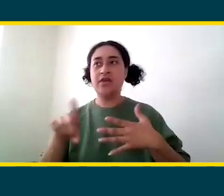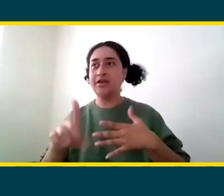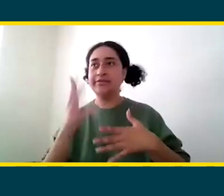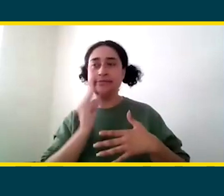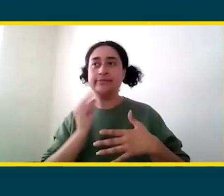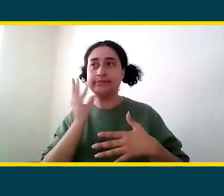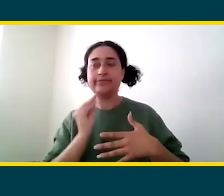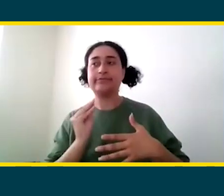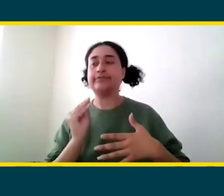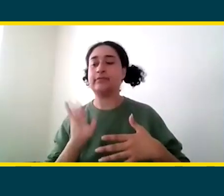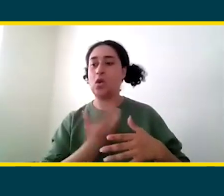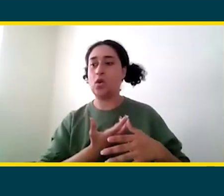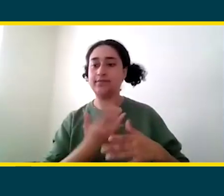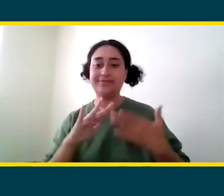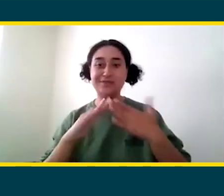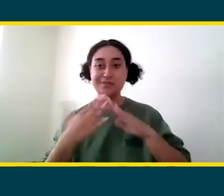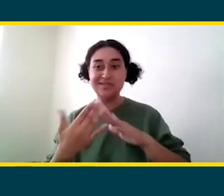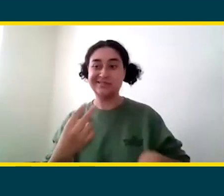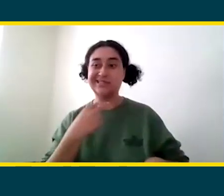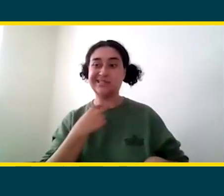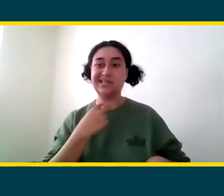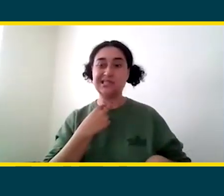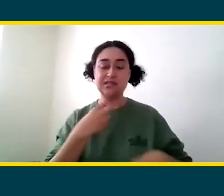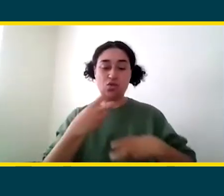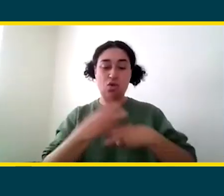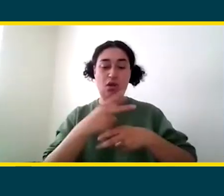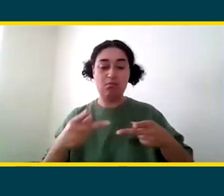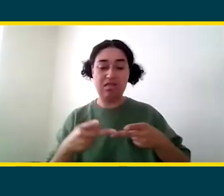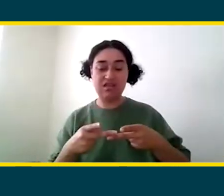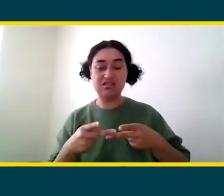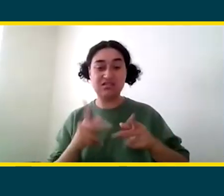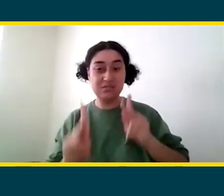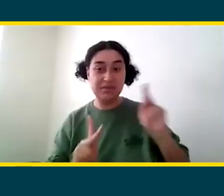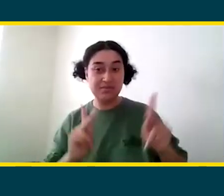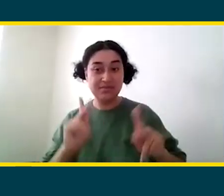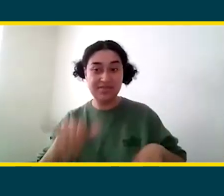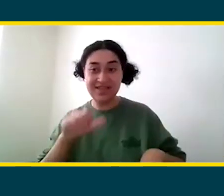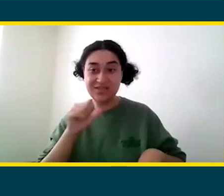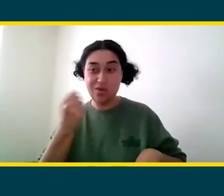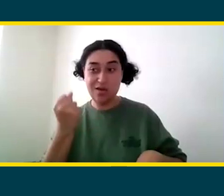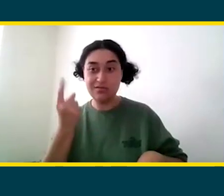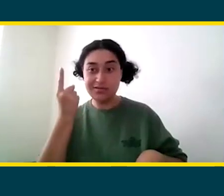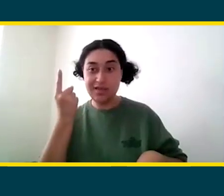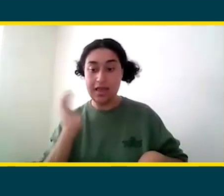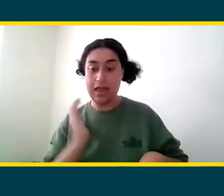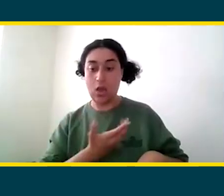community in a very difficult place because of just people that don't understand, I guess.